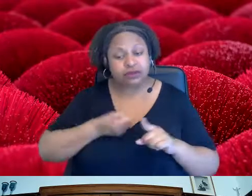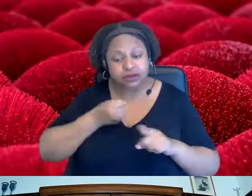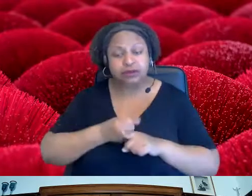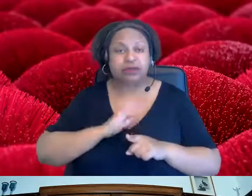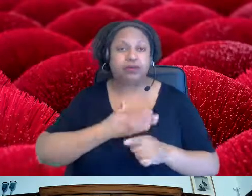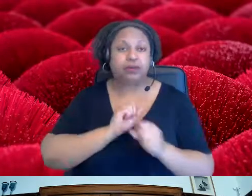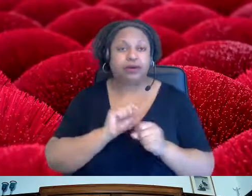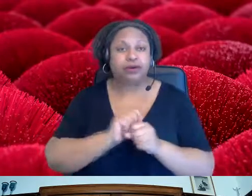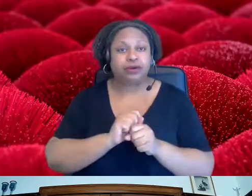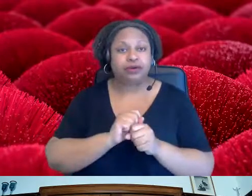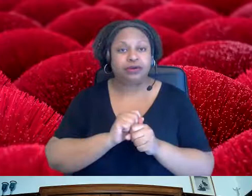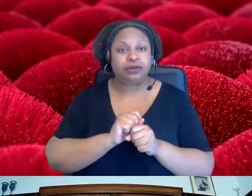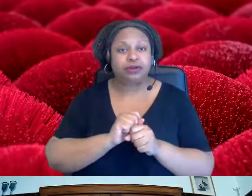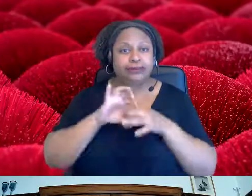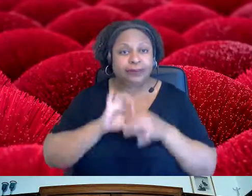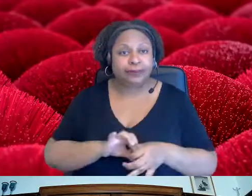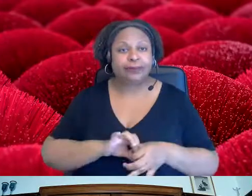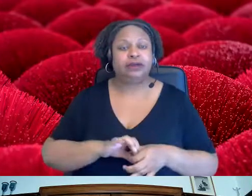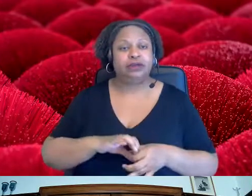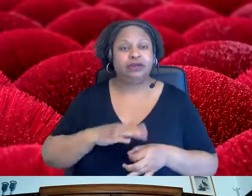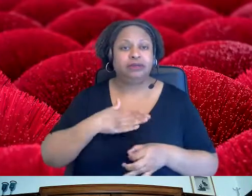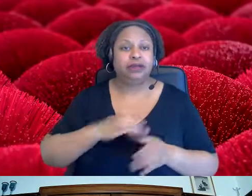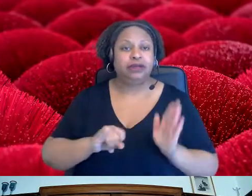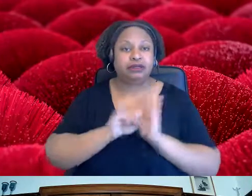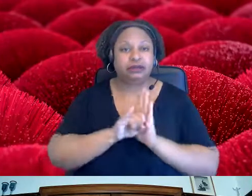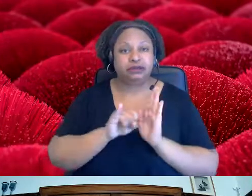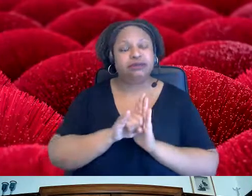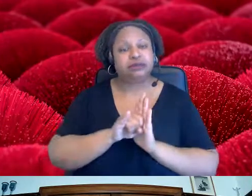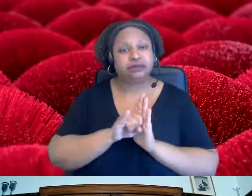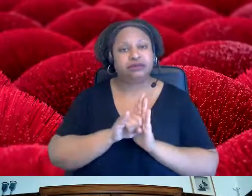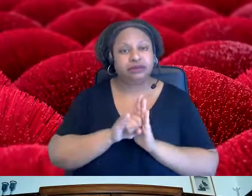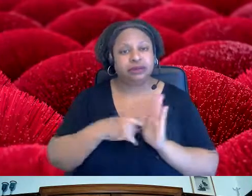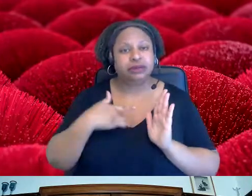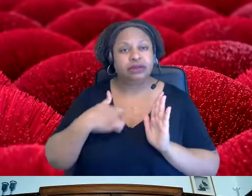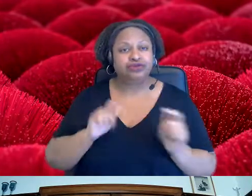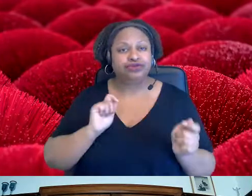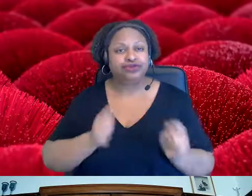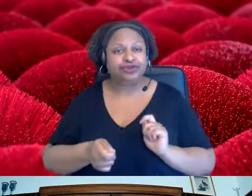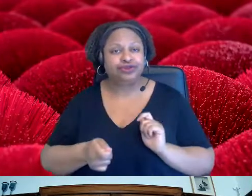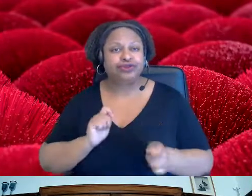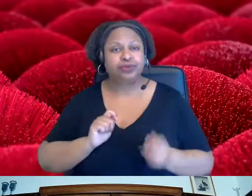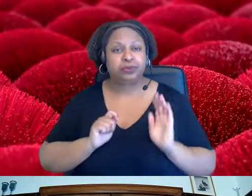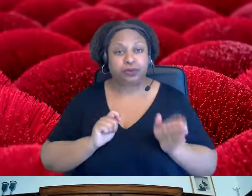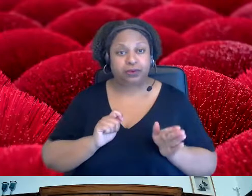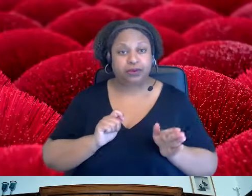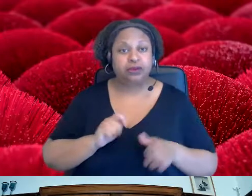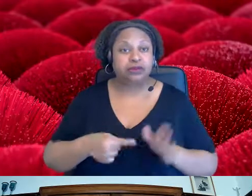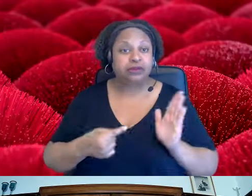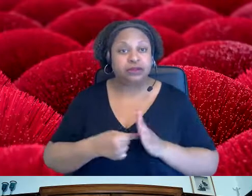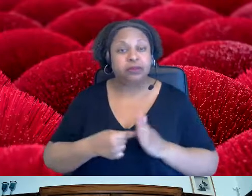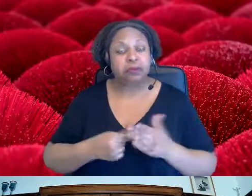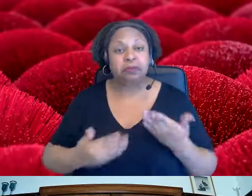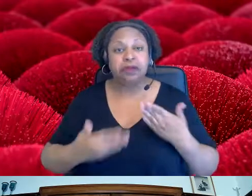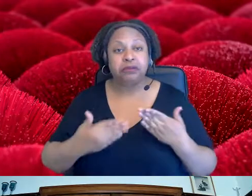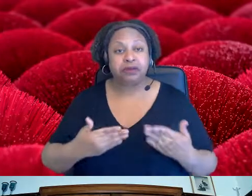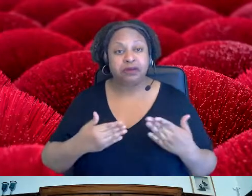It's part of our identity. It's constantly changing. So at one point we may say yes, and at